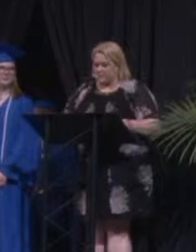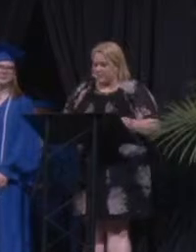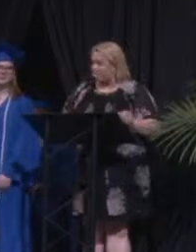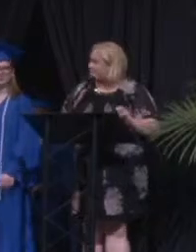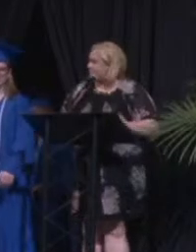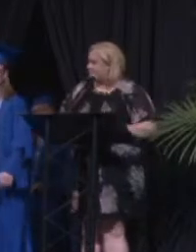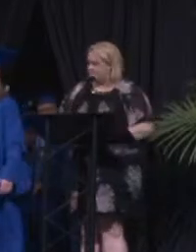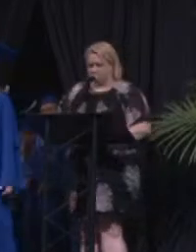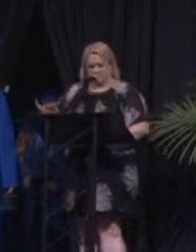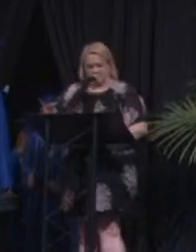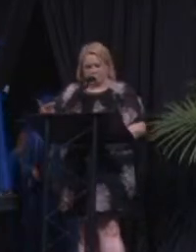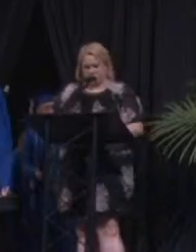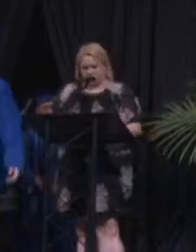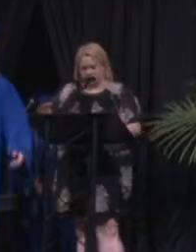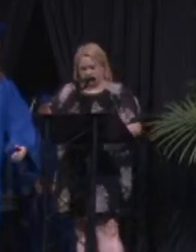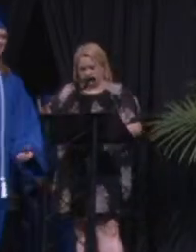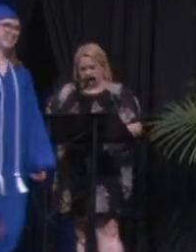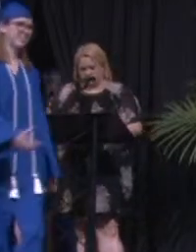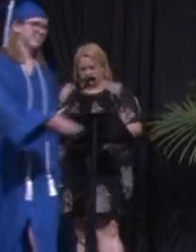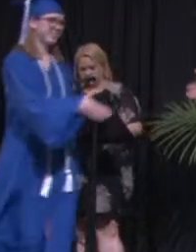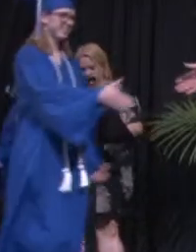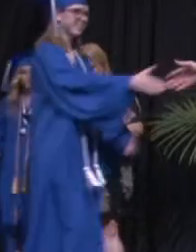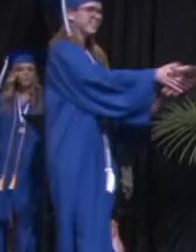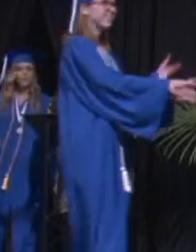Riley Lutke.